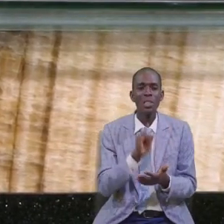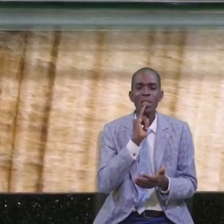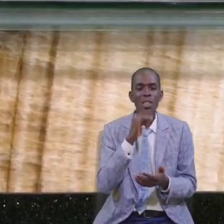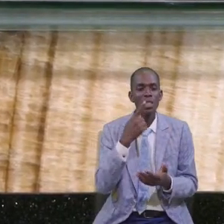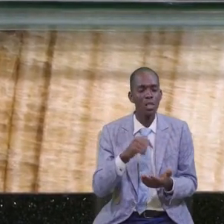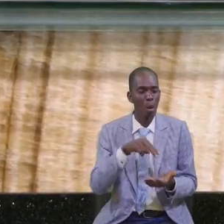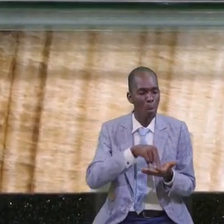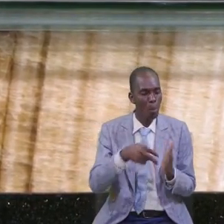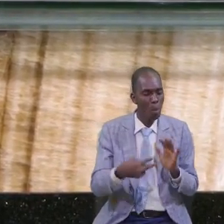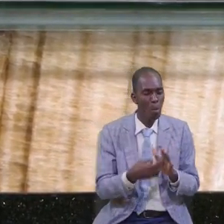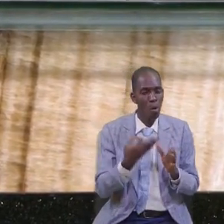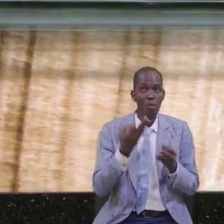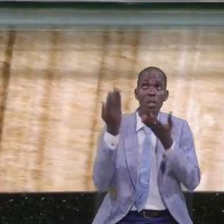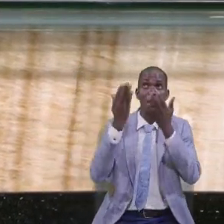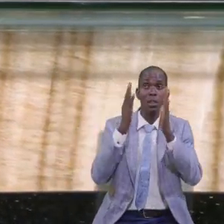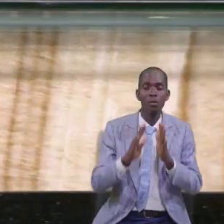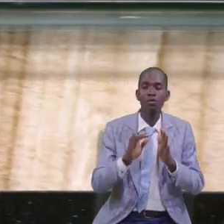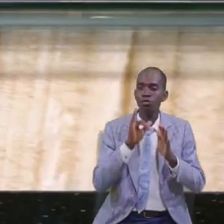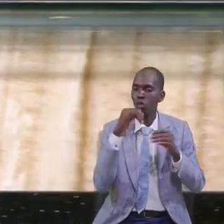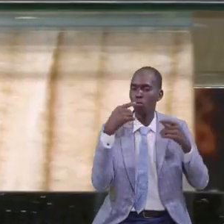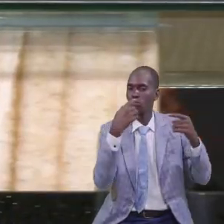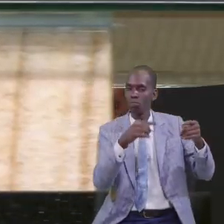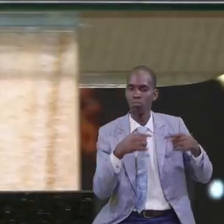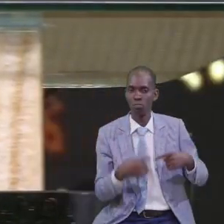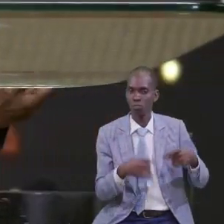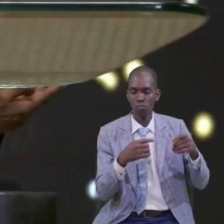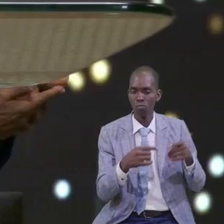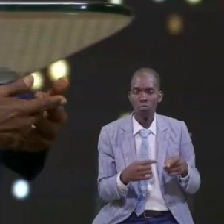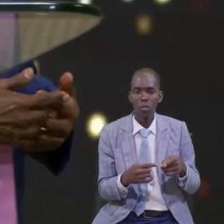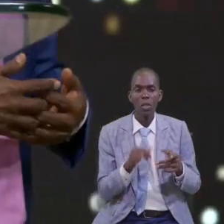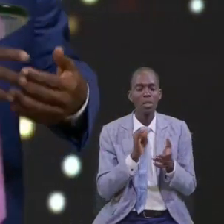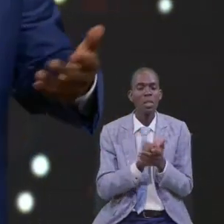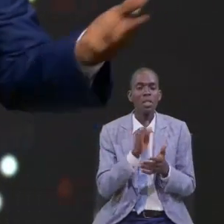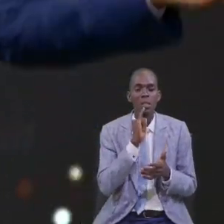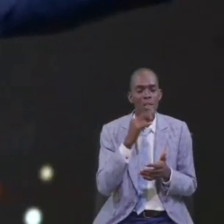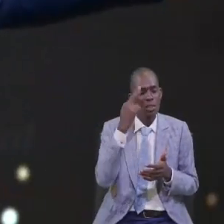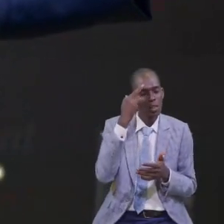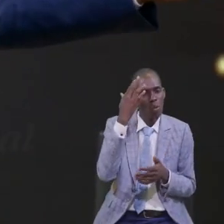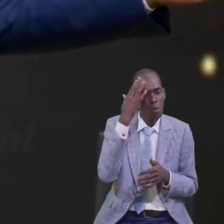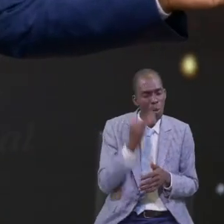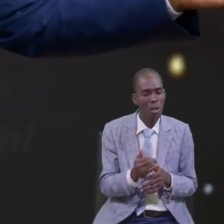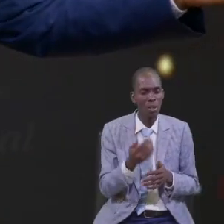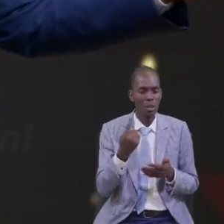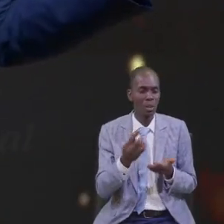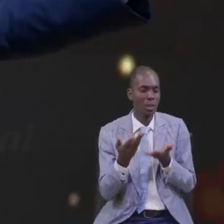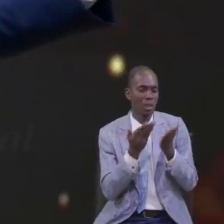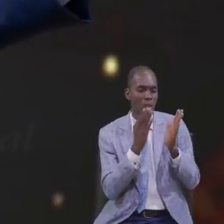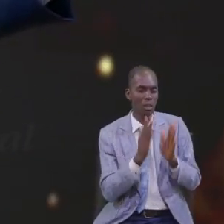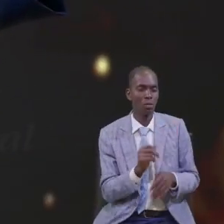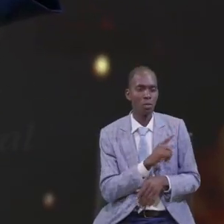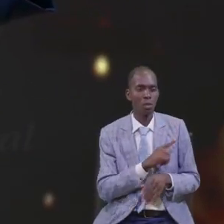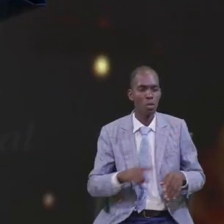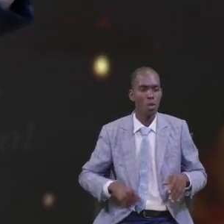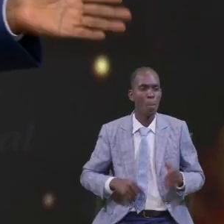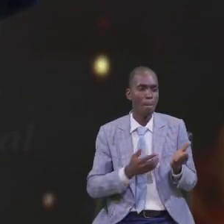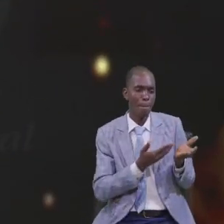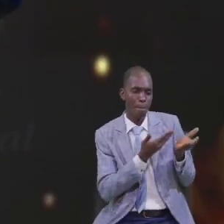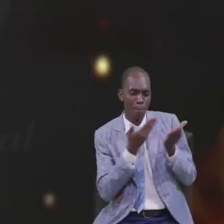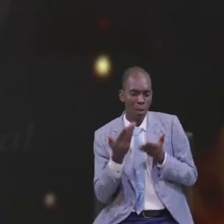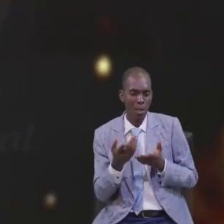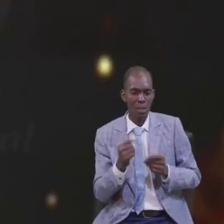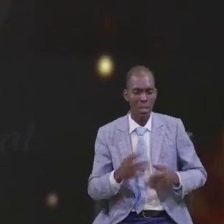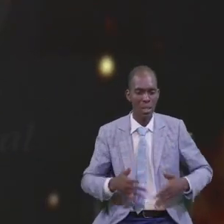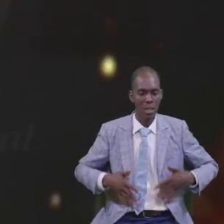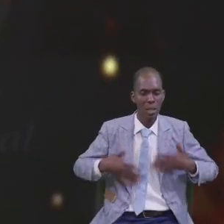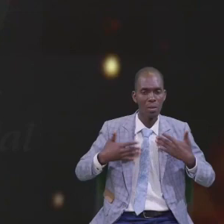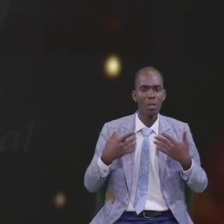not striving, that the purpose of the servant of the Lord bringing the life and the love of